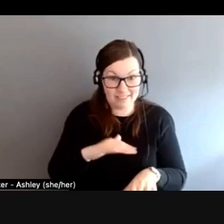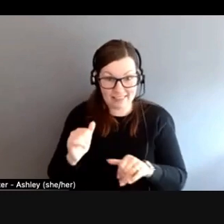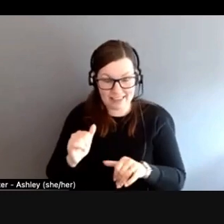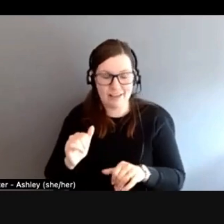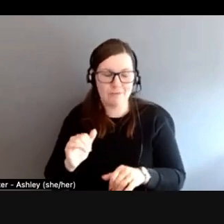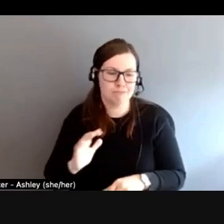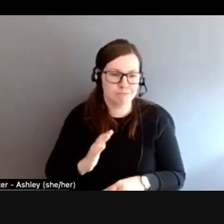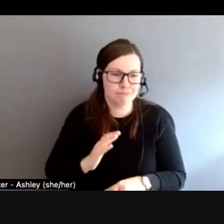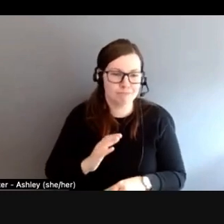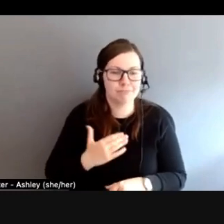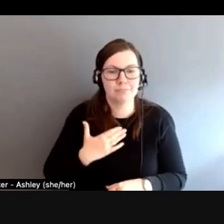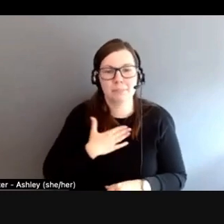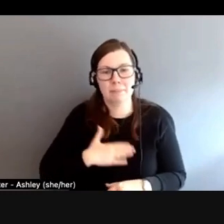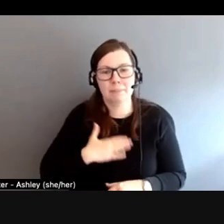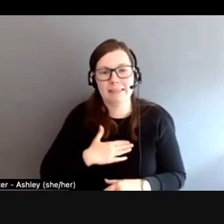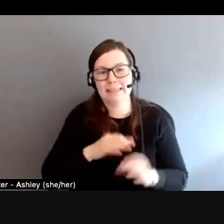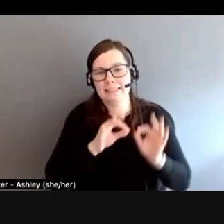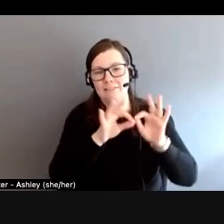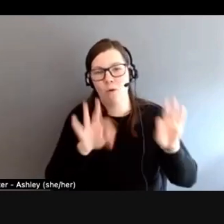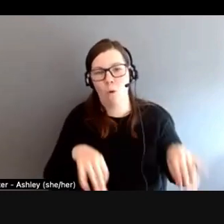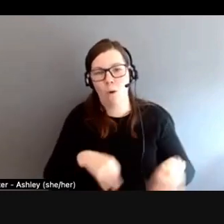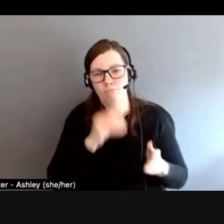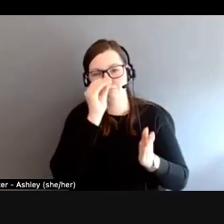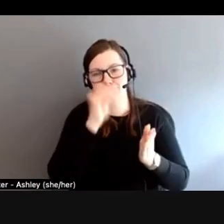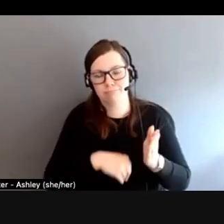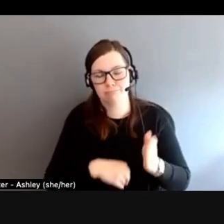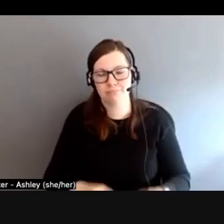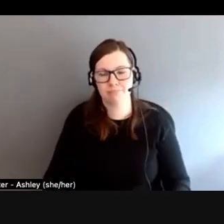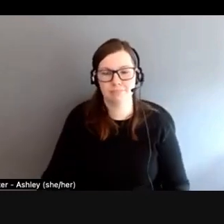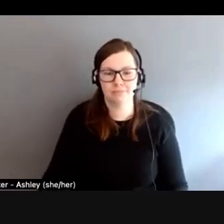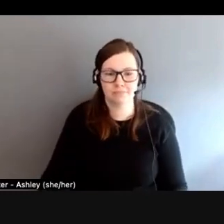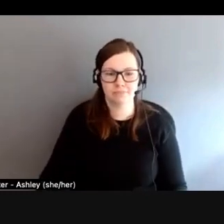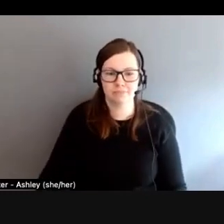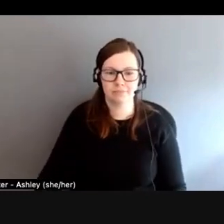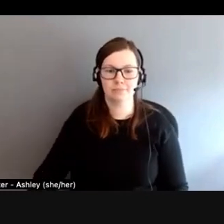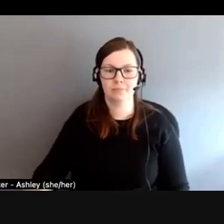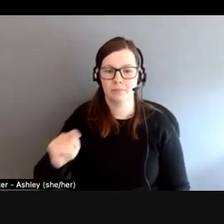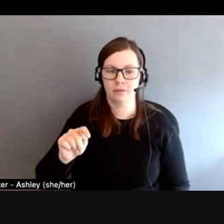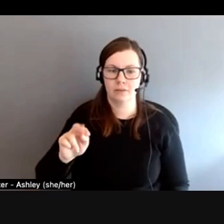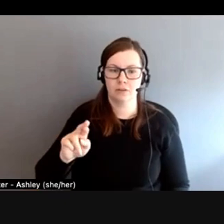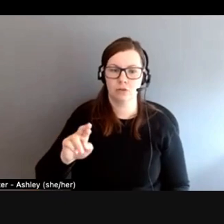Okay, I'm going to open the rooms now. So just join your room.